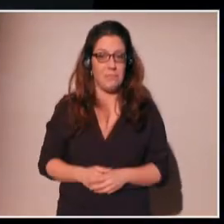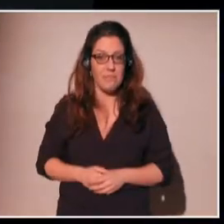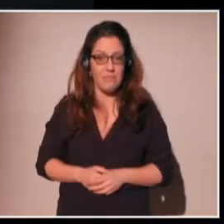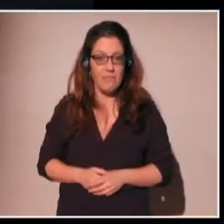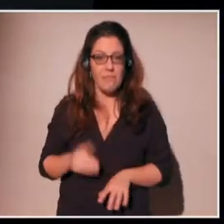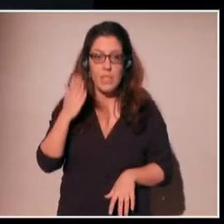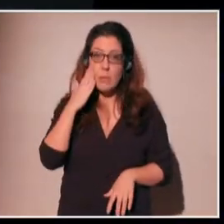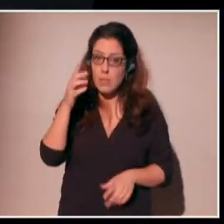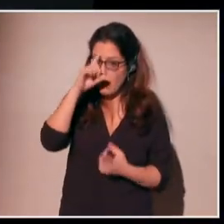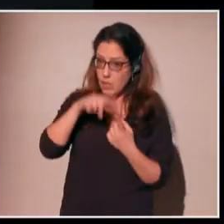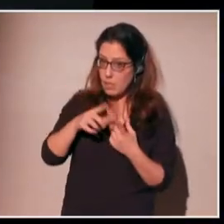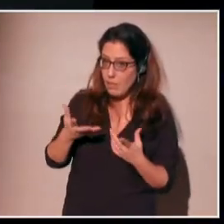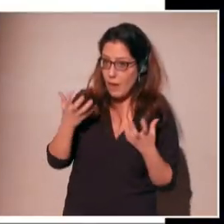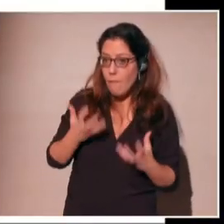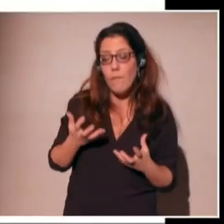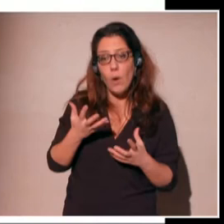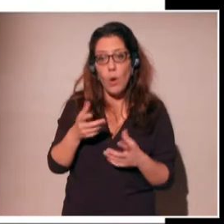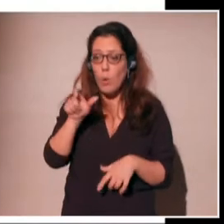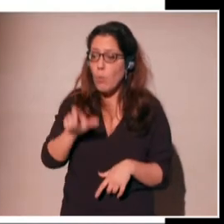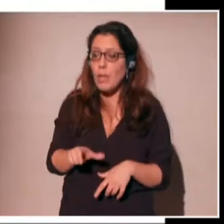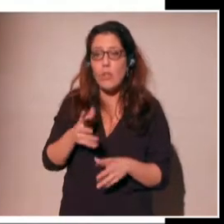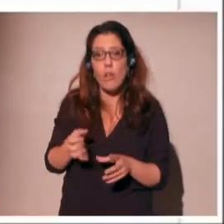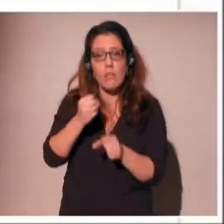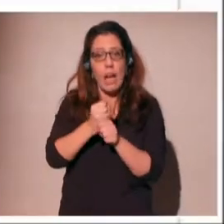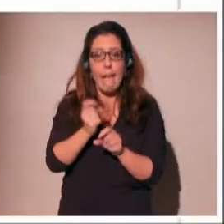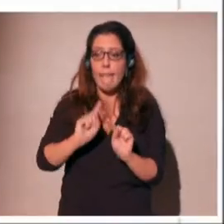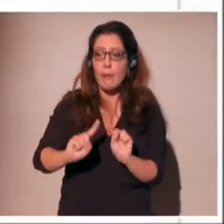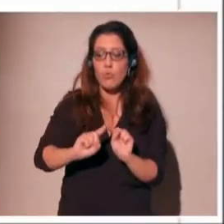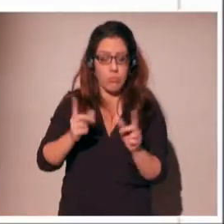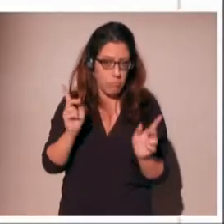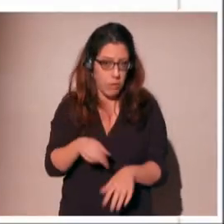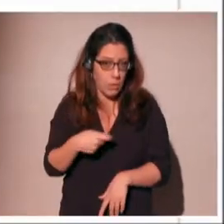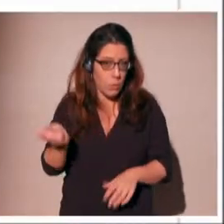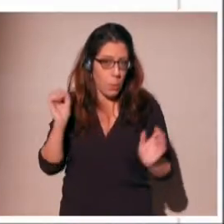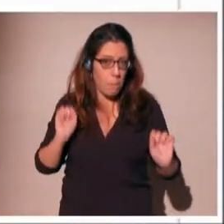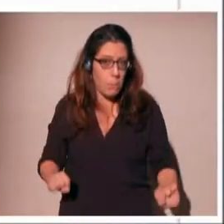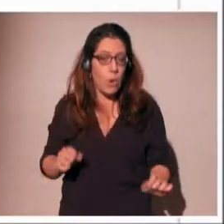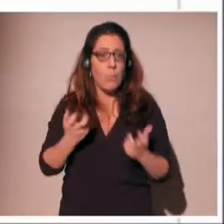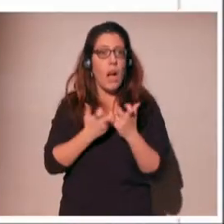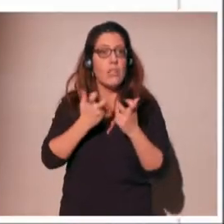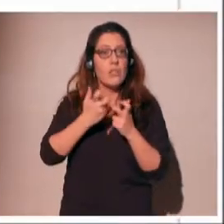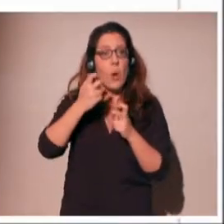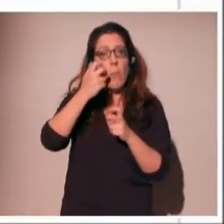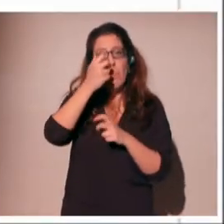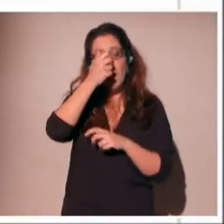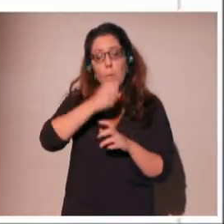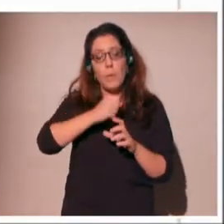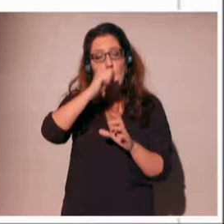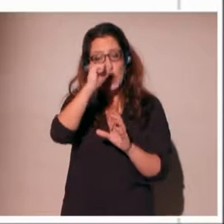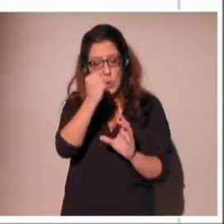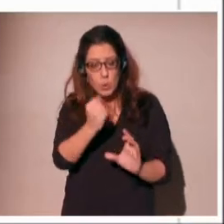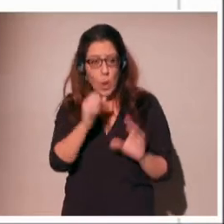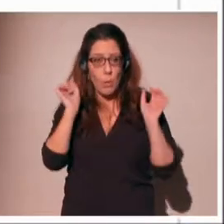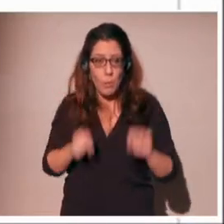sculpting. But could they sculpt object while giving constraint to a computer? Here you are sculpting a castle, and whatever